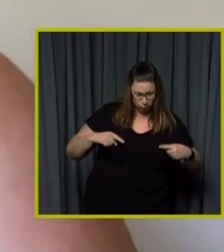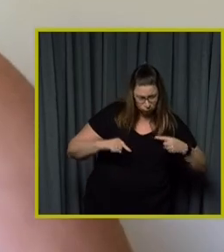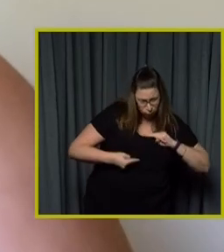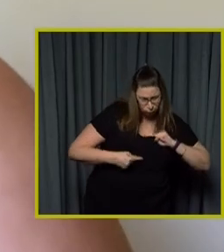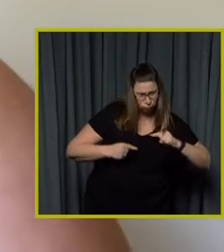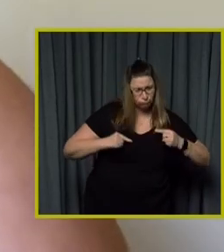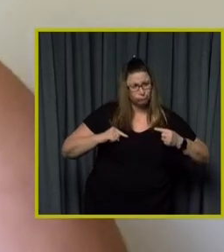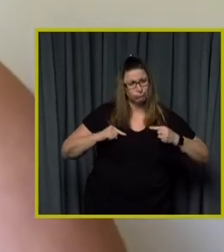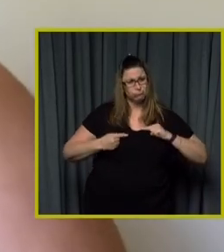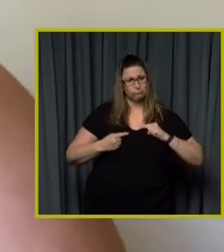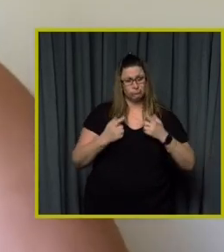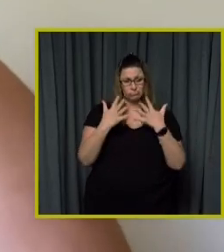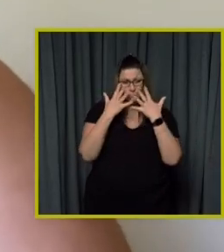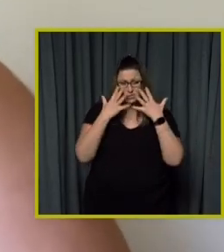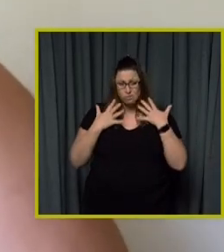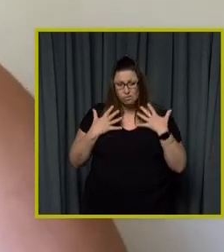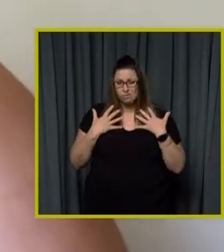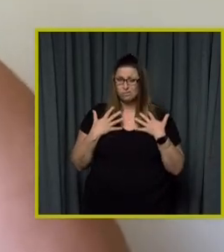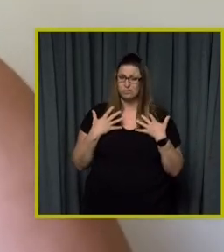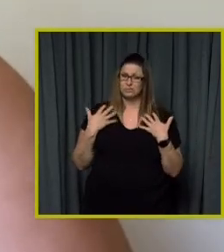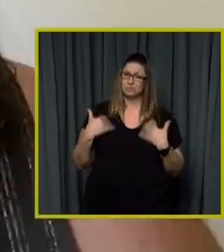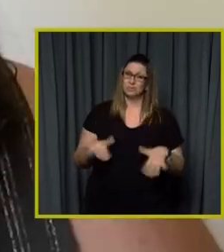and mourning and wailing.